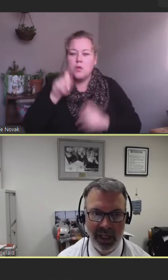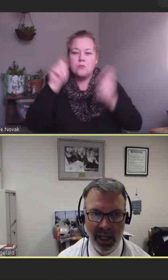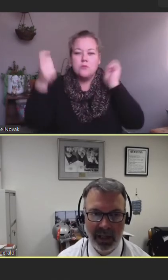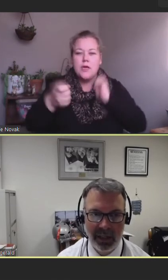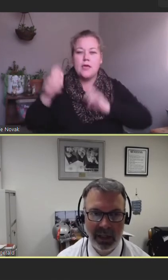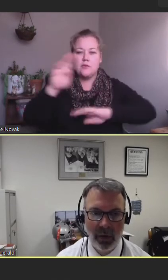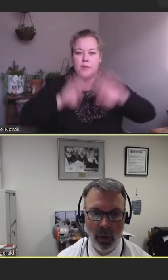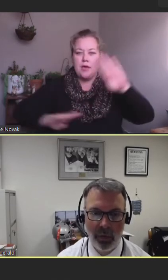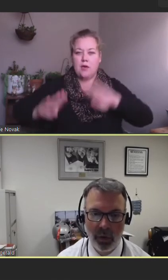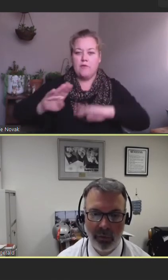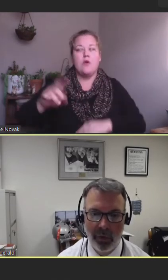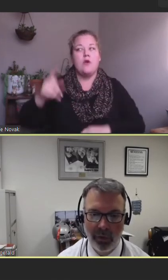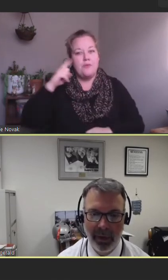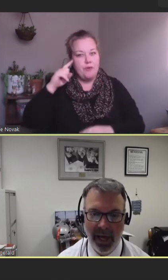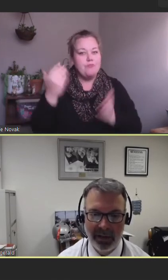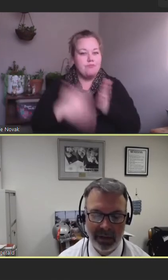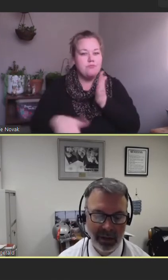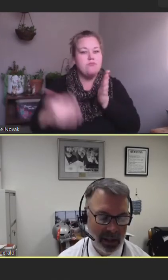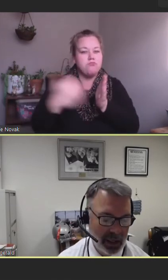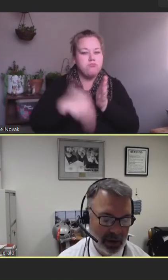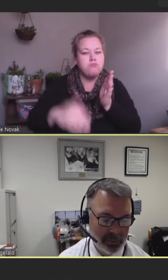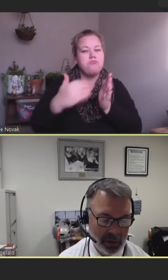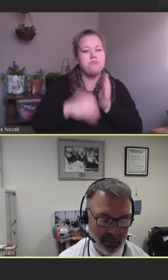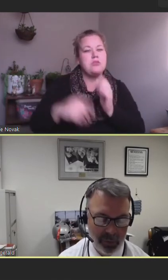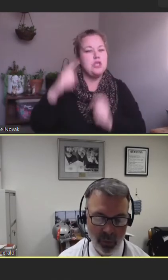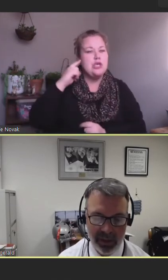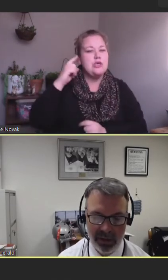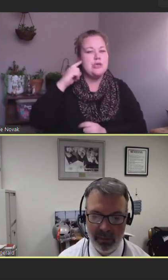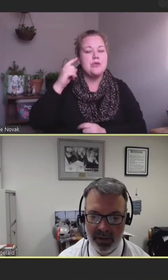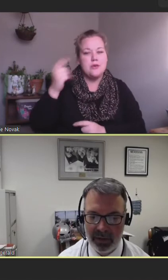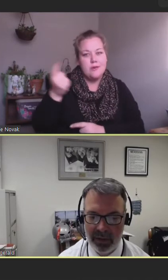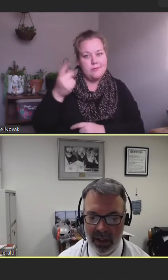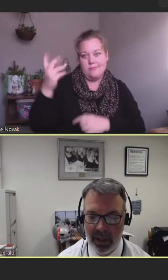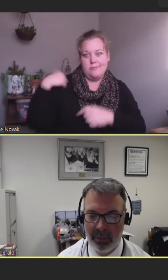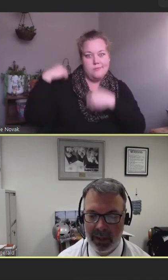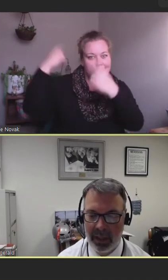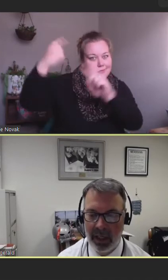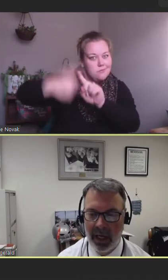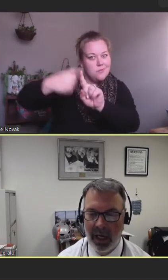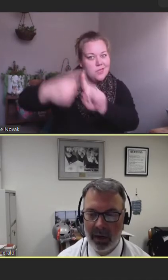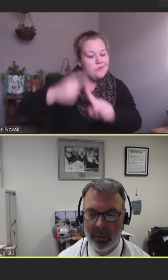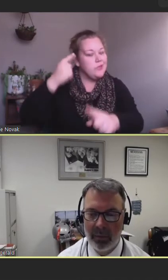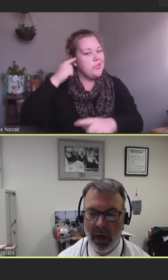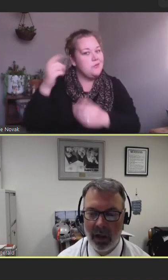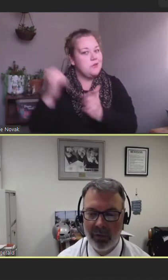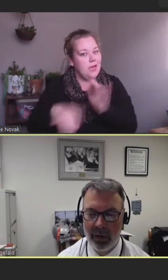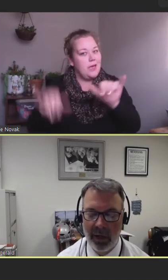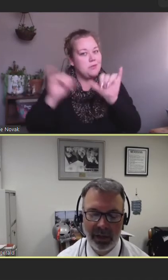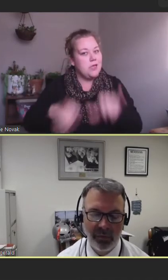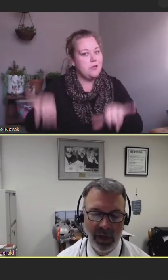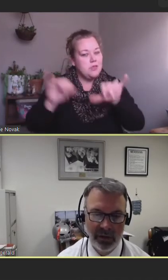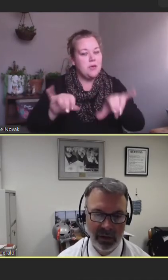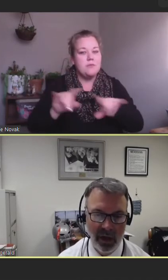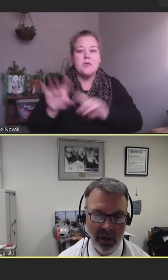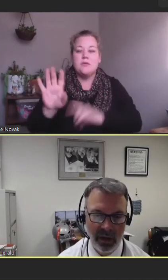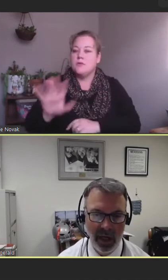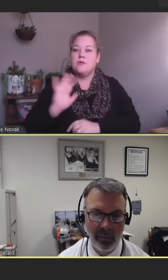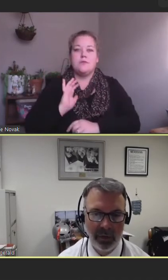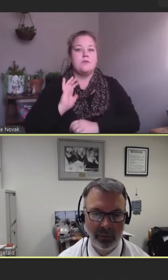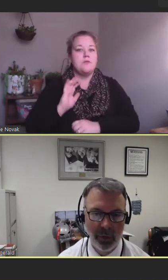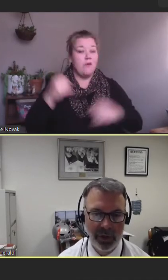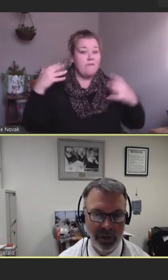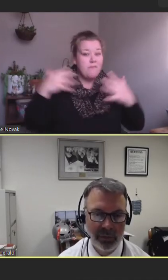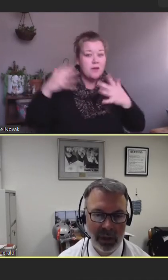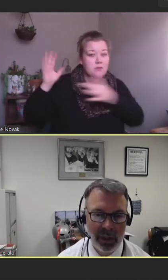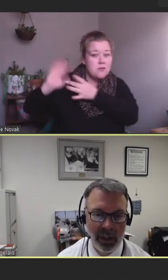us say that over the past few weeks to months, but all of our greatest fears are starting to come